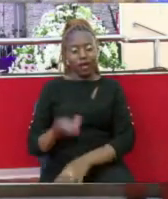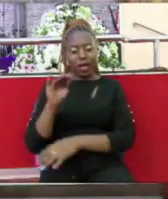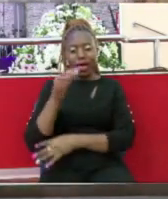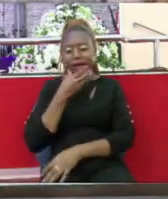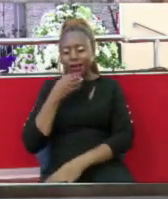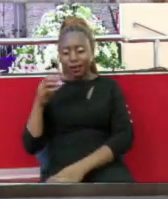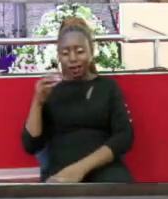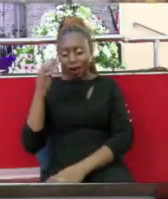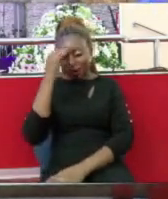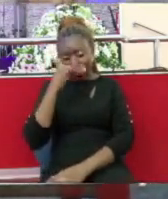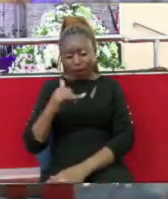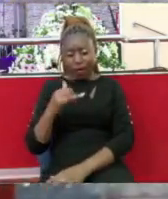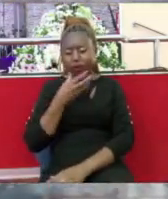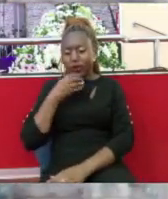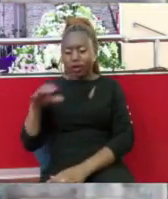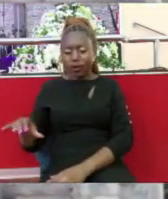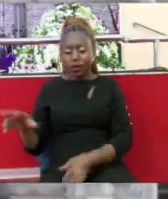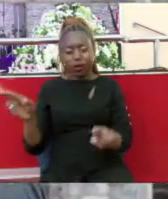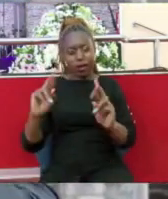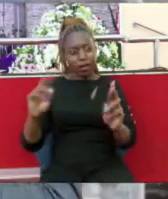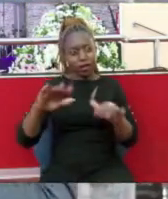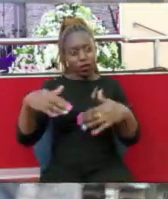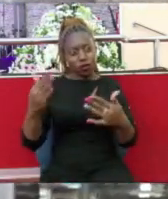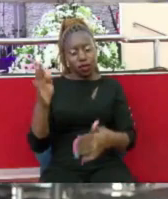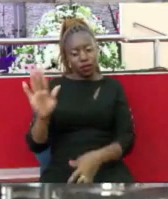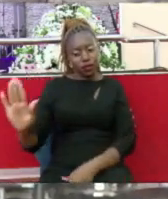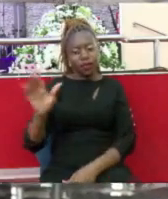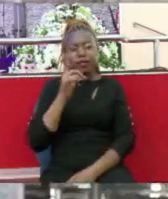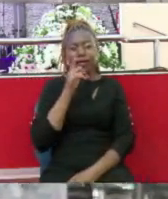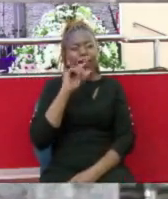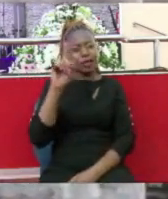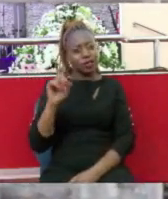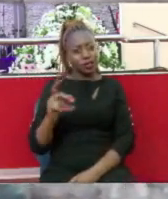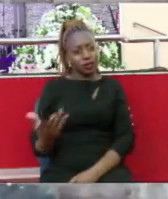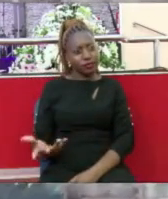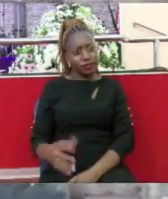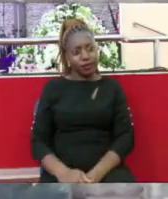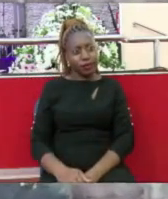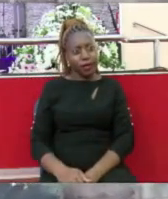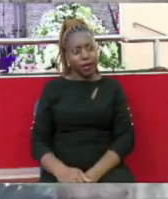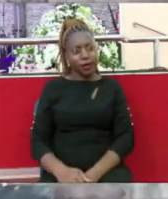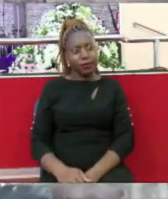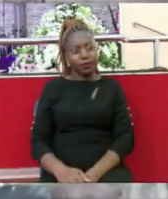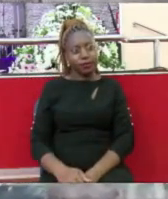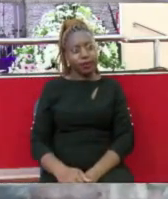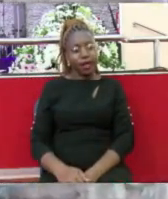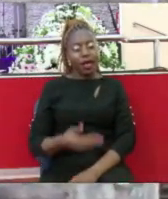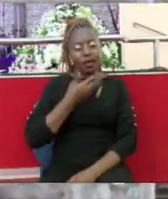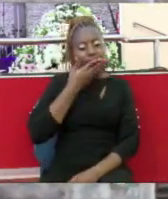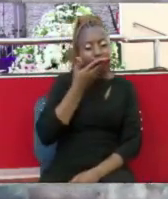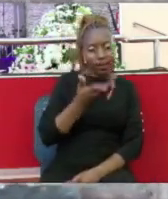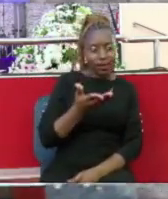tell you what he told me. He told me, probably the boy had a previous experience